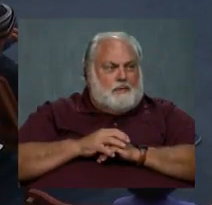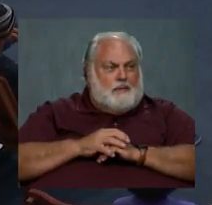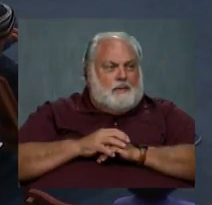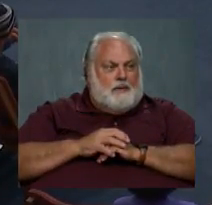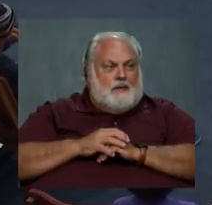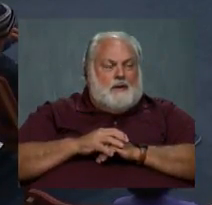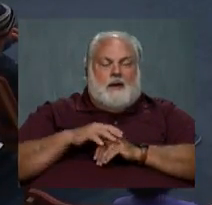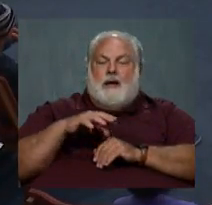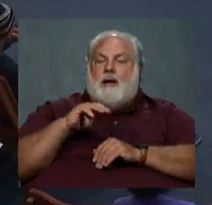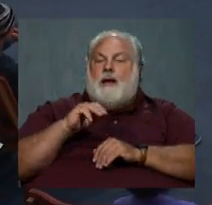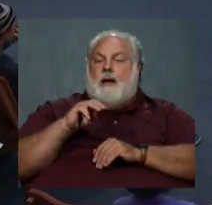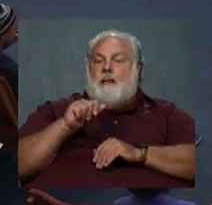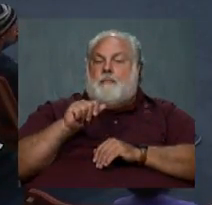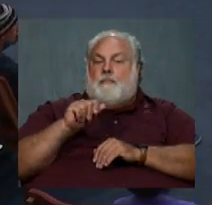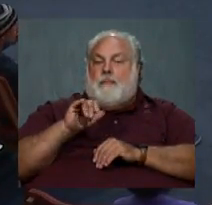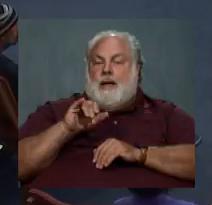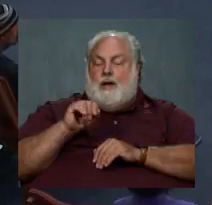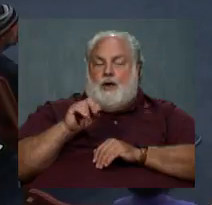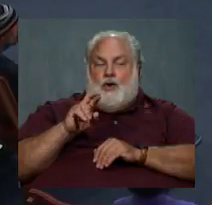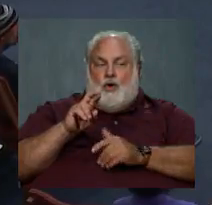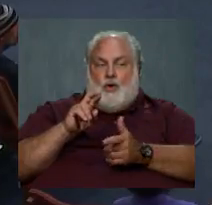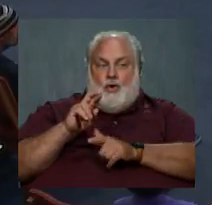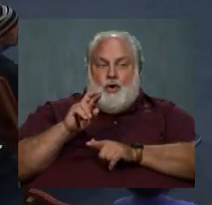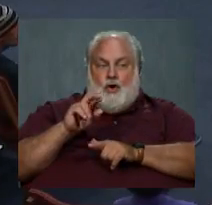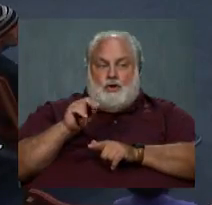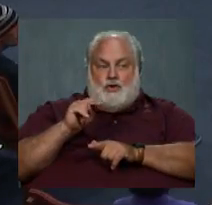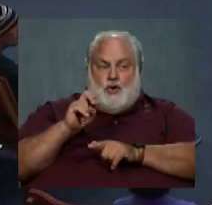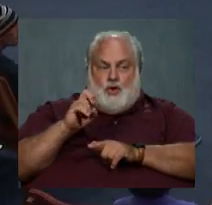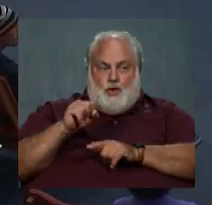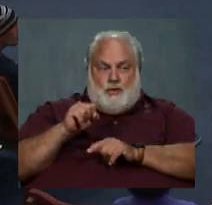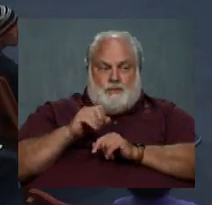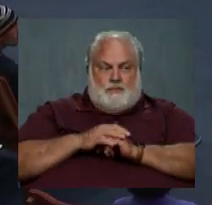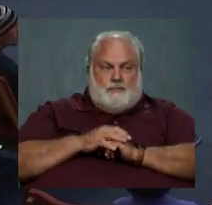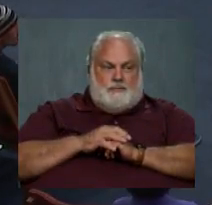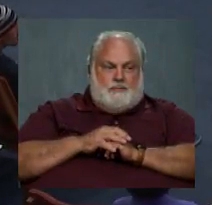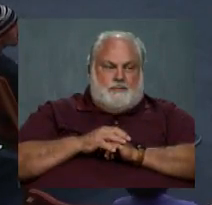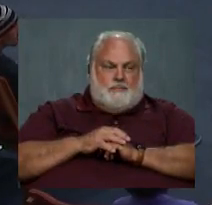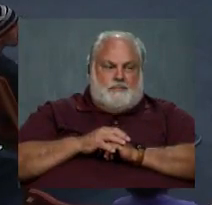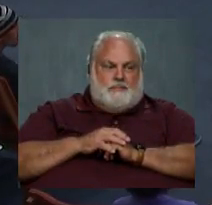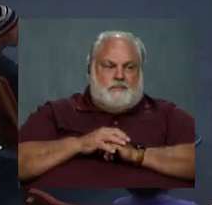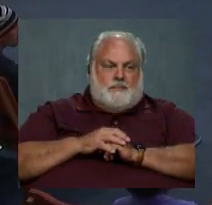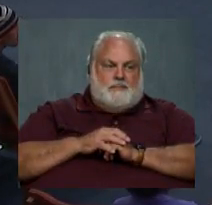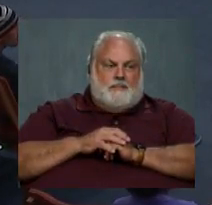No, I'm just joking, Mayor. Mr. Jones, do you want to respond? Okay, Mayor.